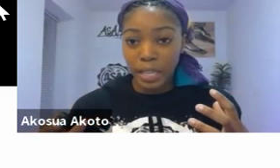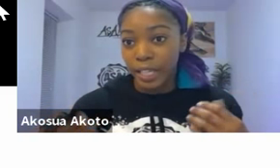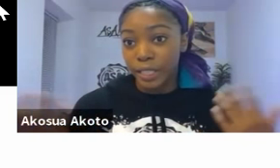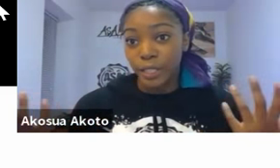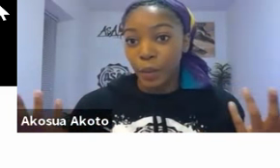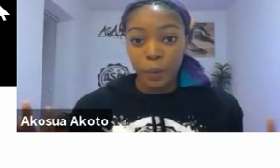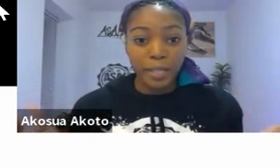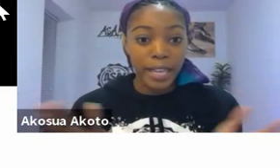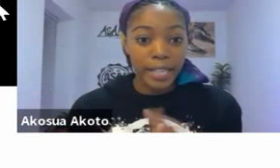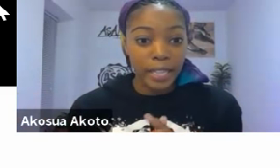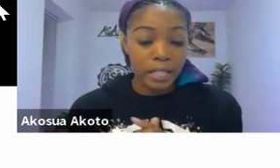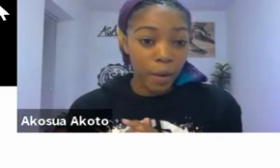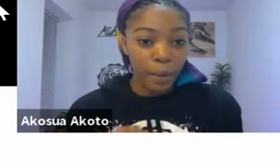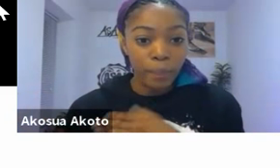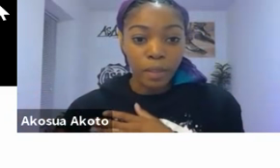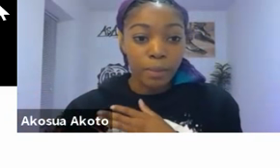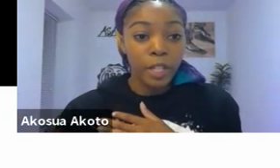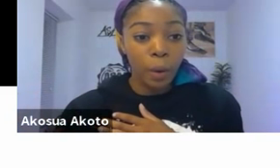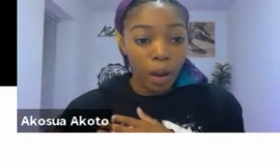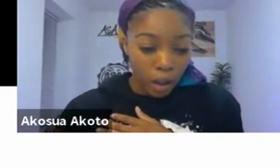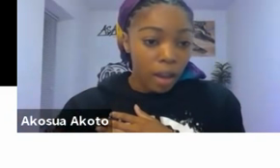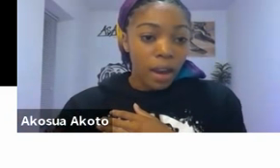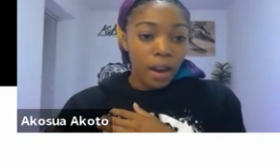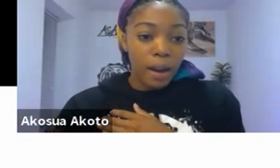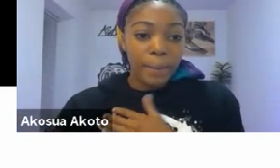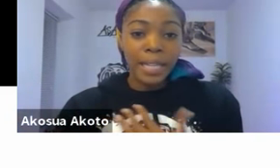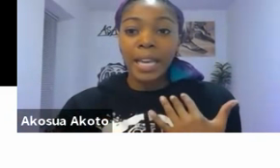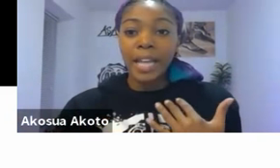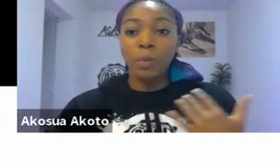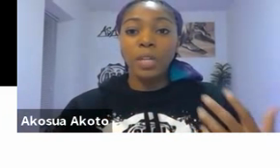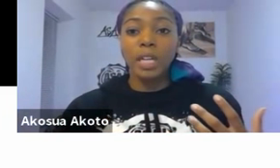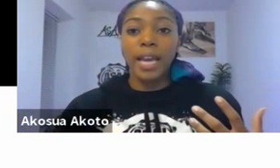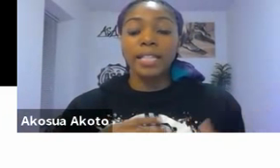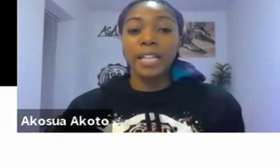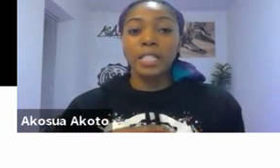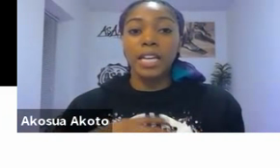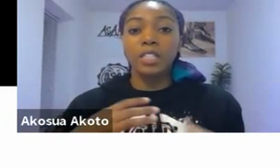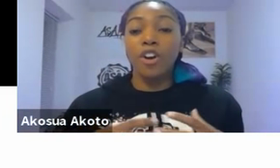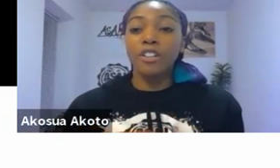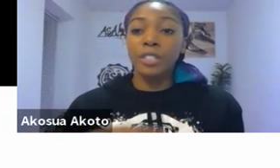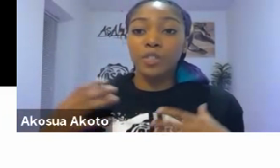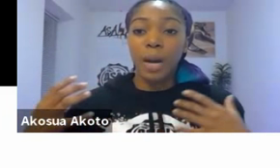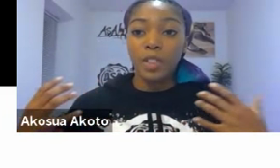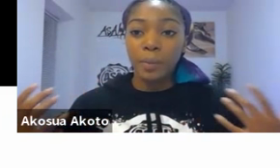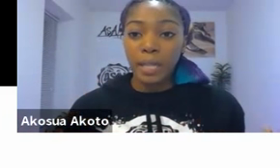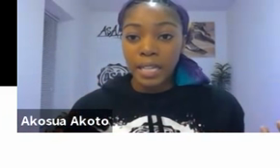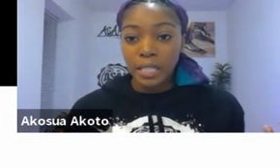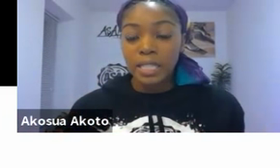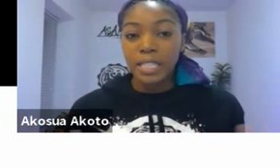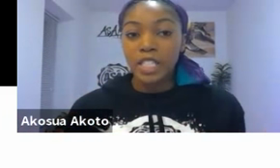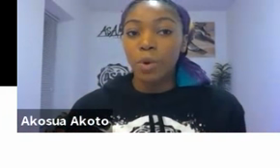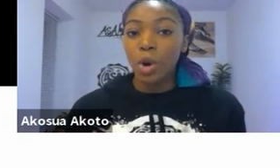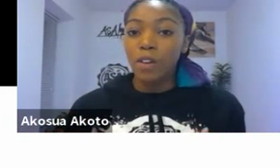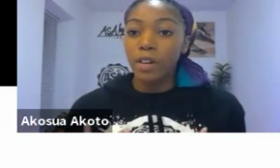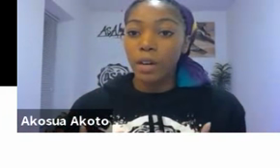was a thing, because, you know, women can't dance that way, barely walk. But again, when we look at dance and its origins from other